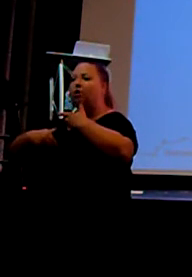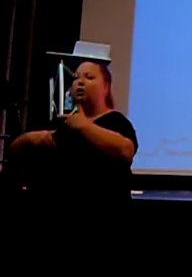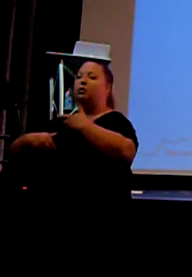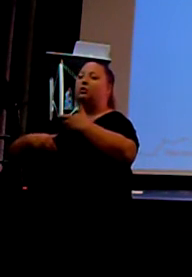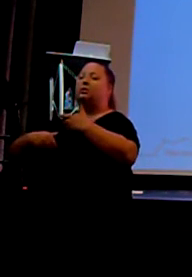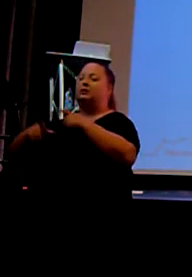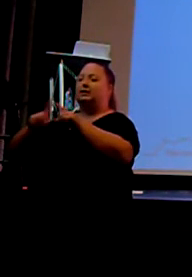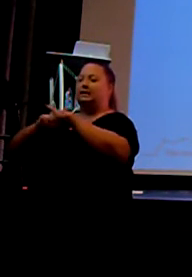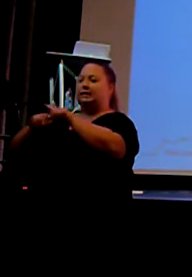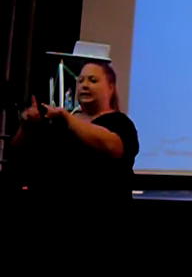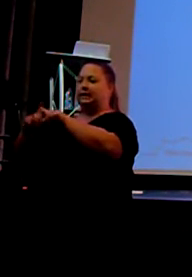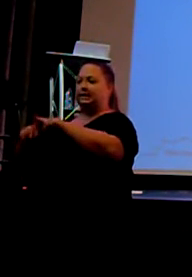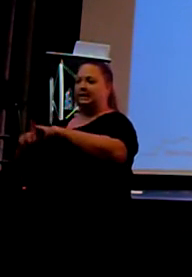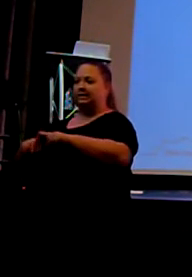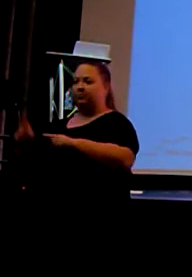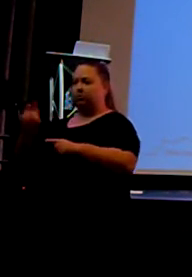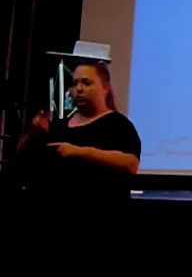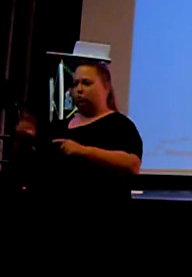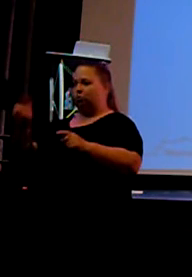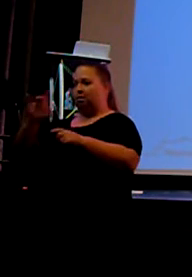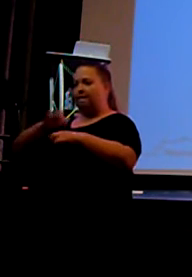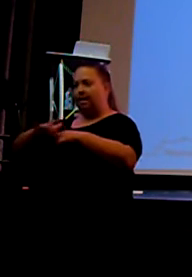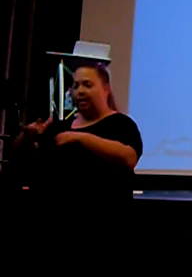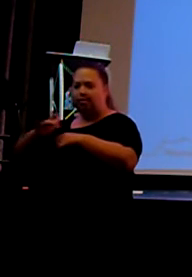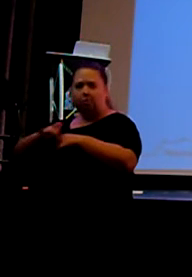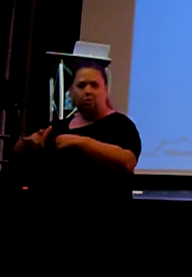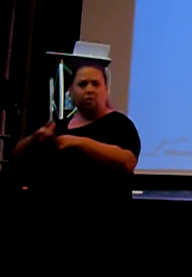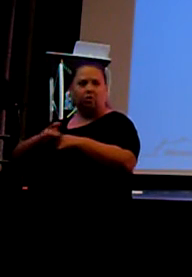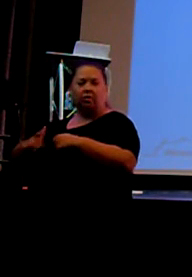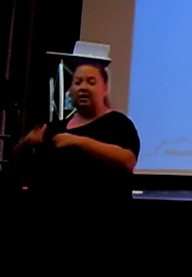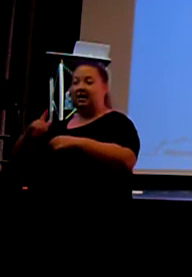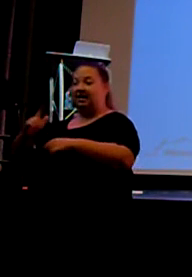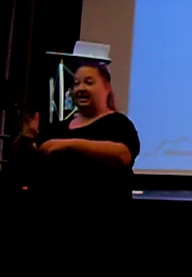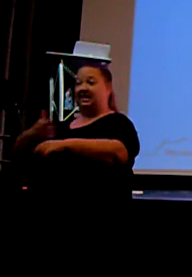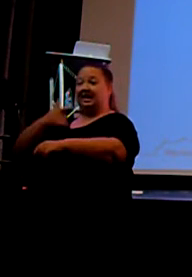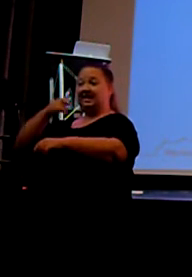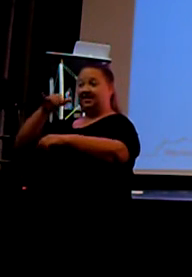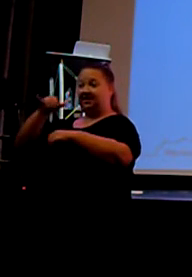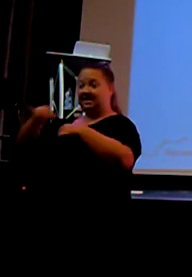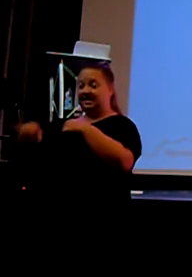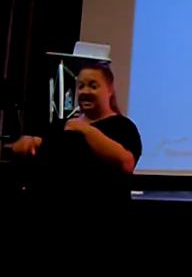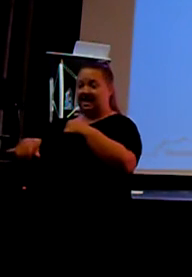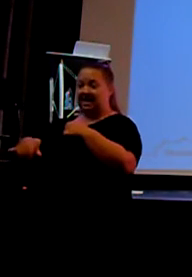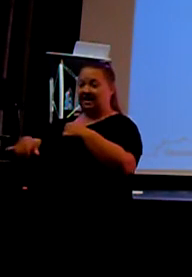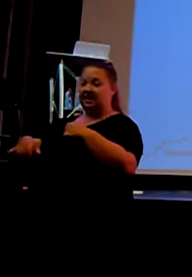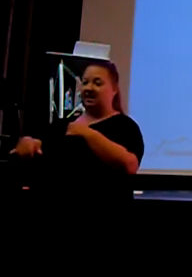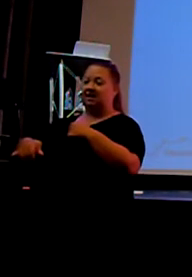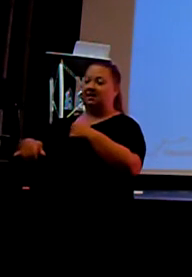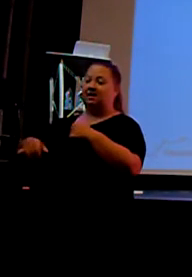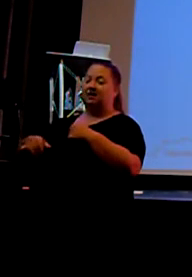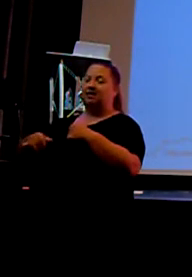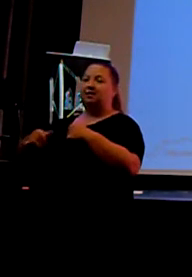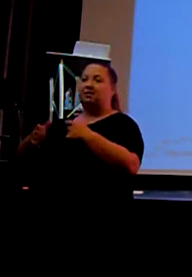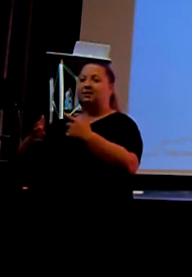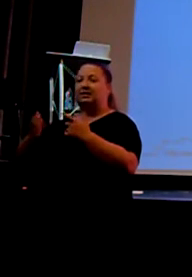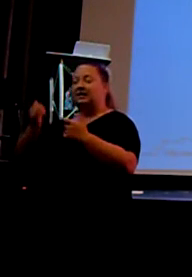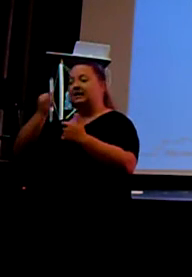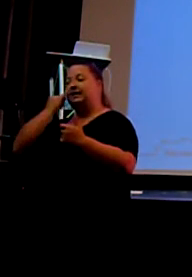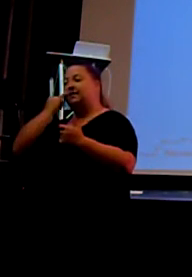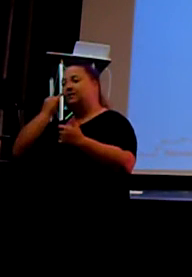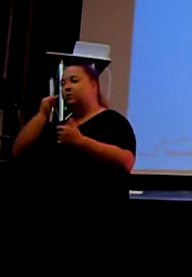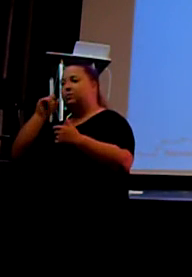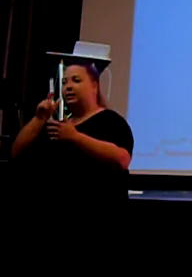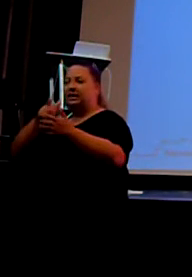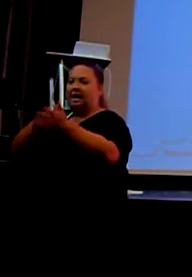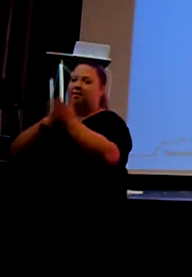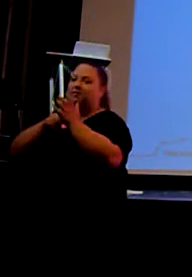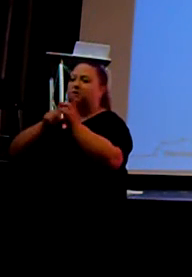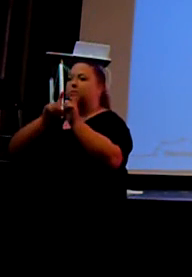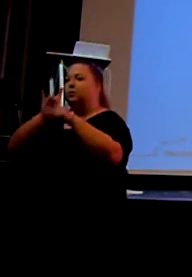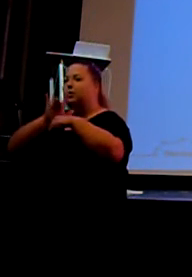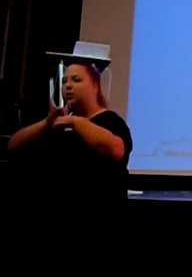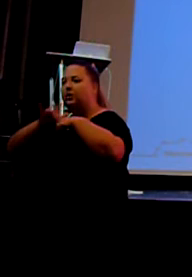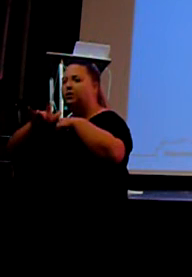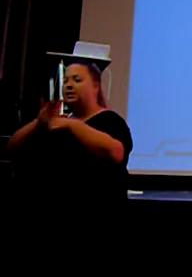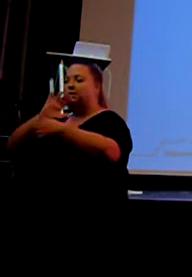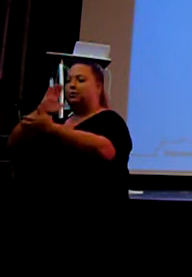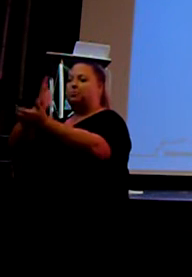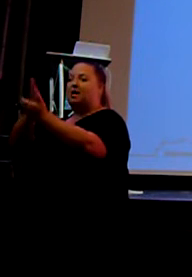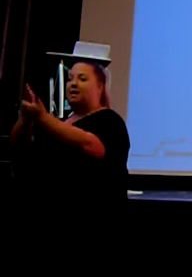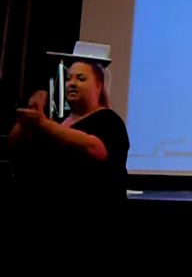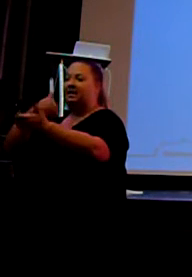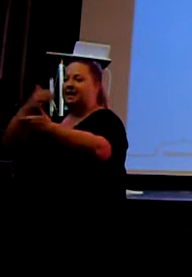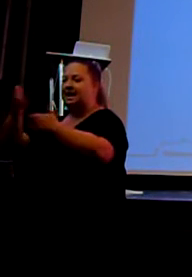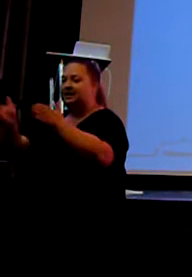Different tours available, the length of the stay, if we have to go early to reach the next